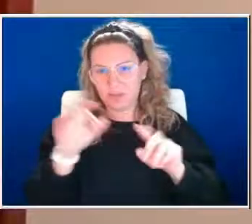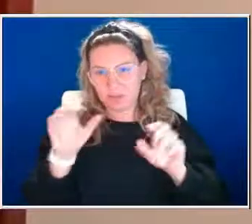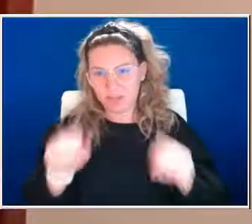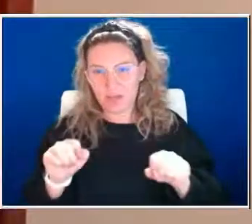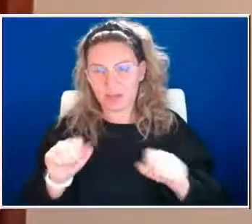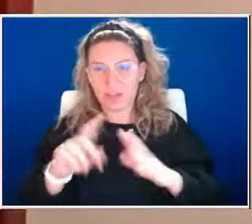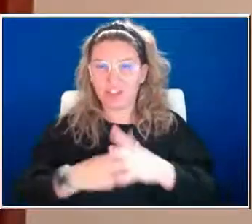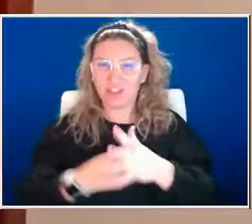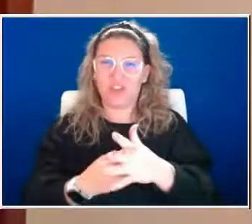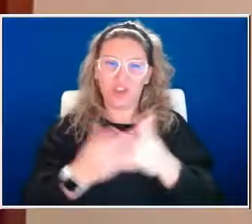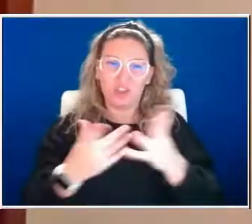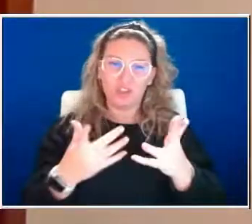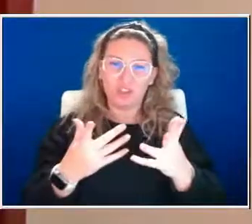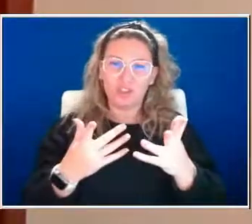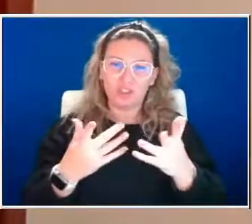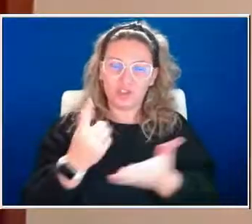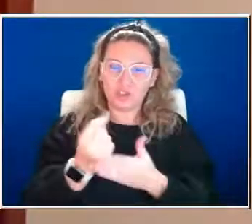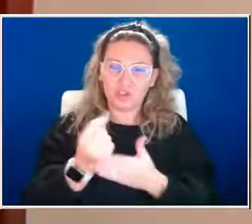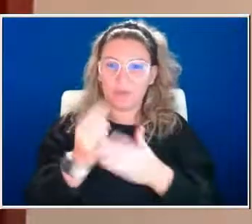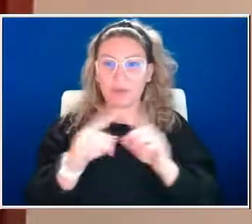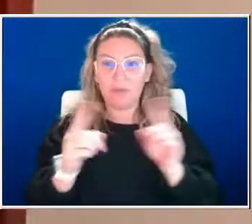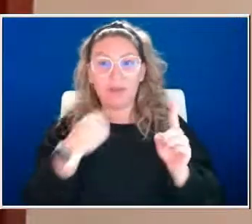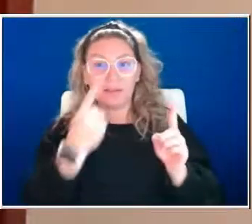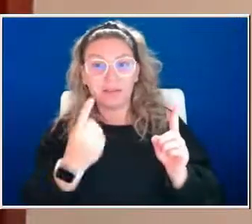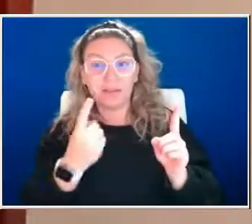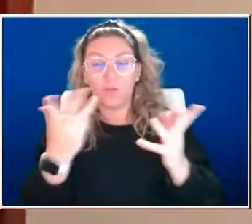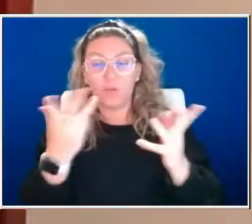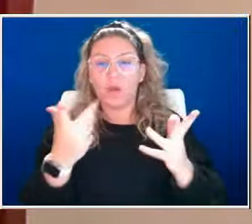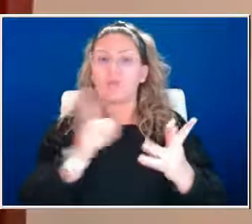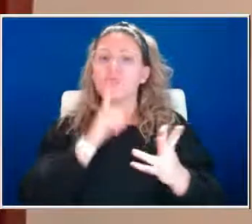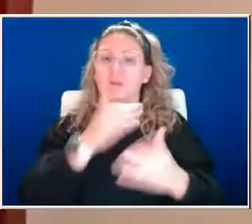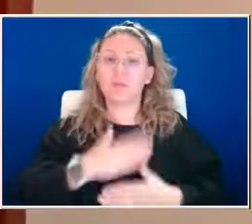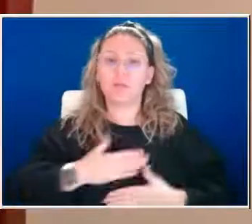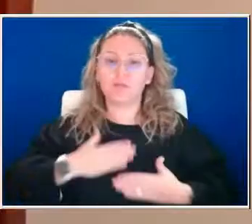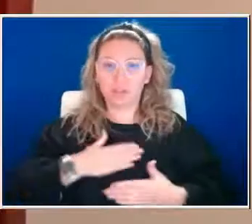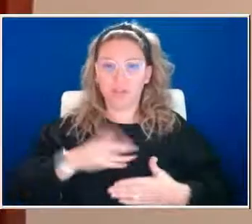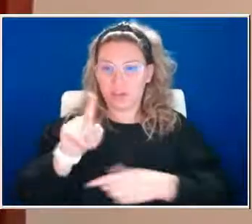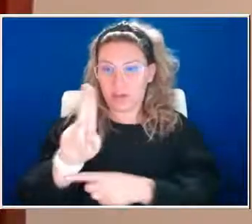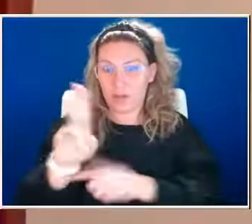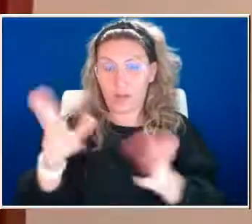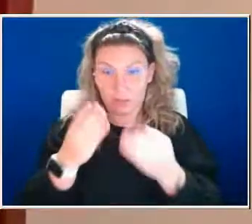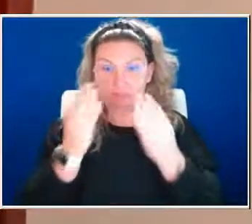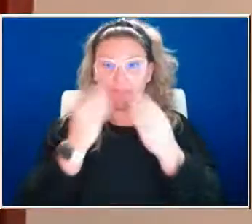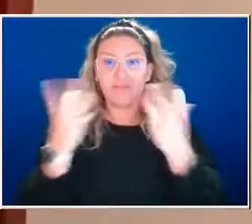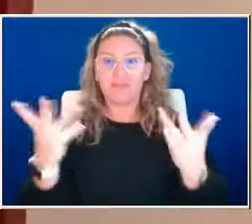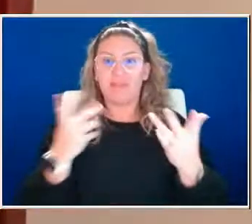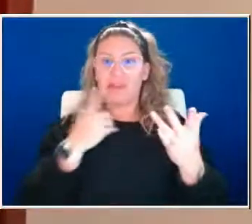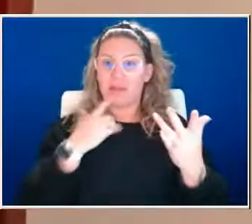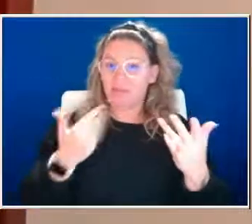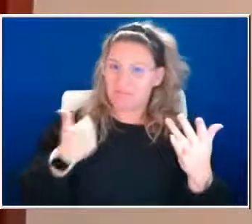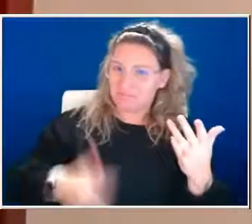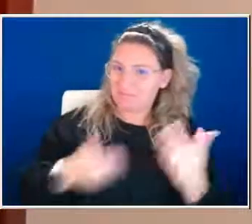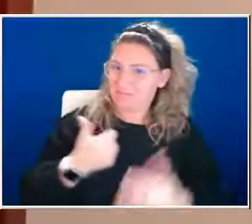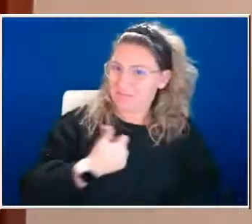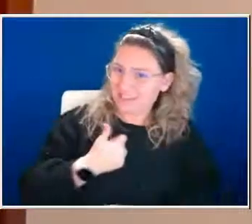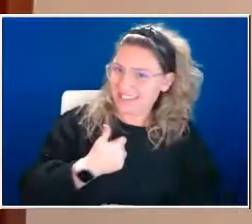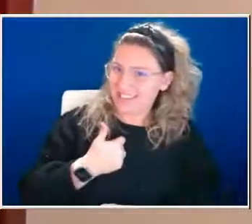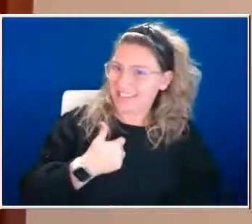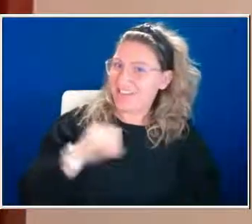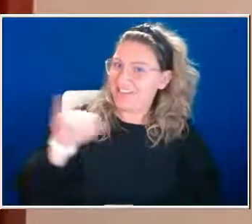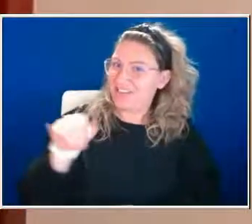treatment. But I'll tell you that what I really appreciate about KU, now full disclosure, I am a Jayhawk myself, so I'm a